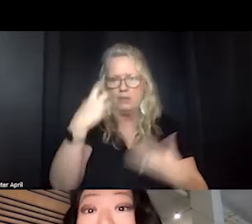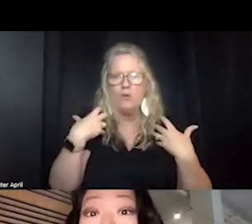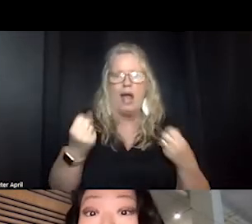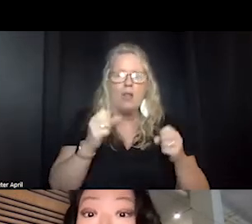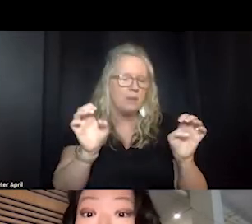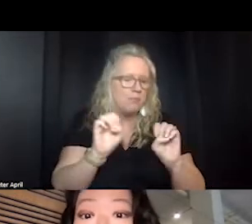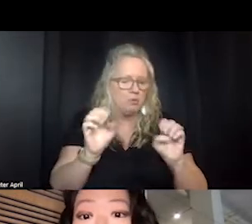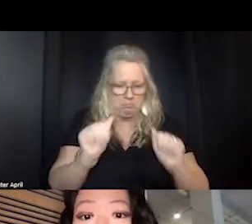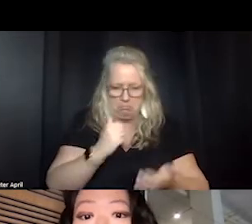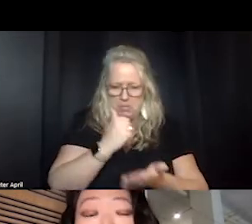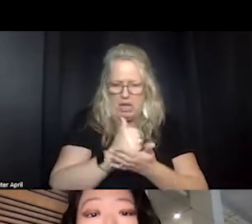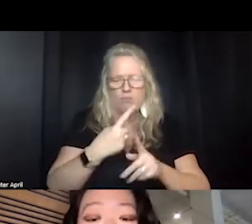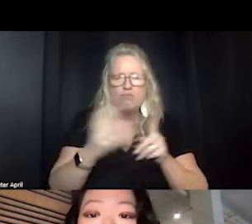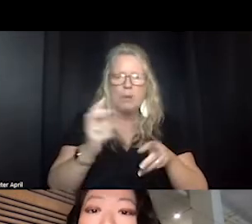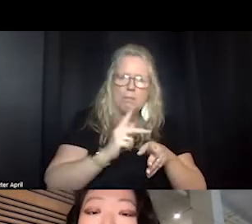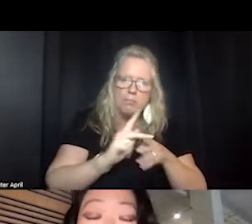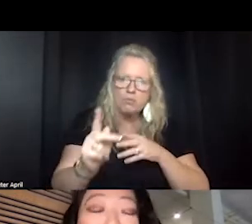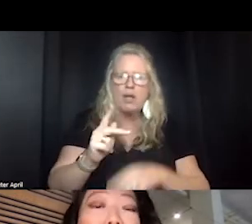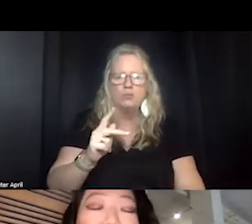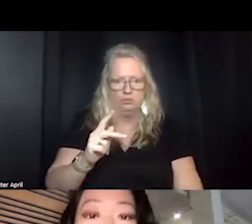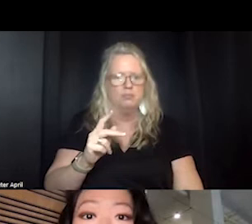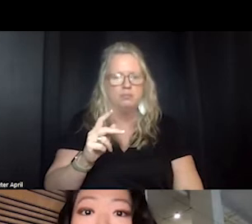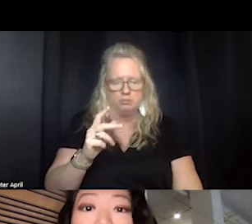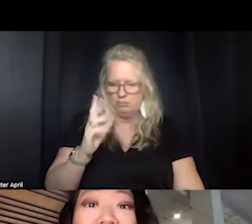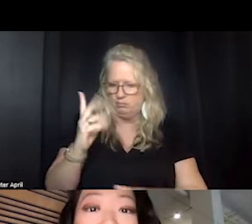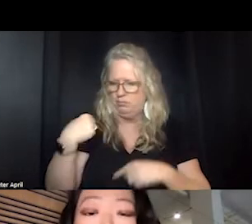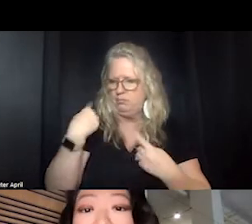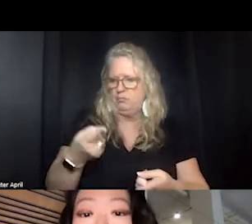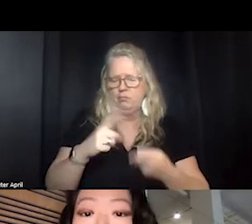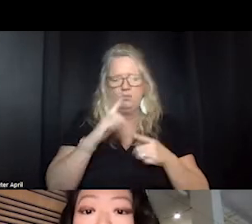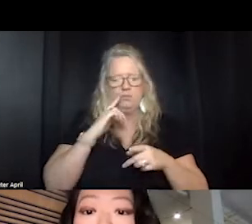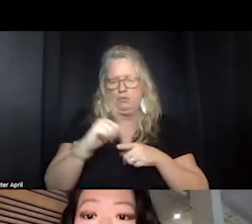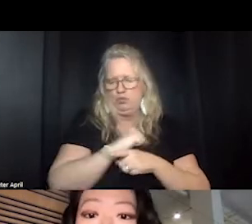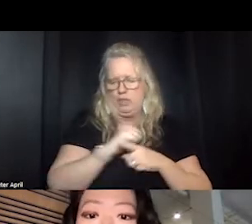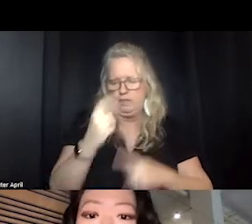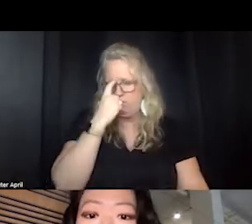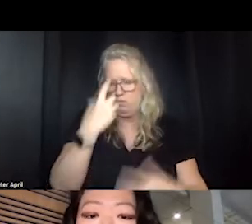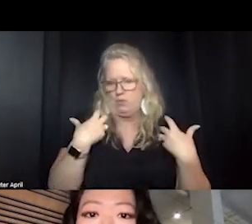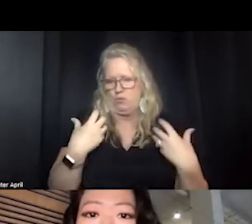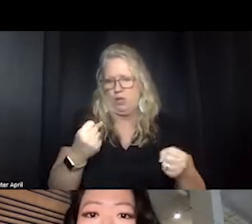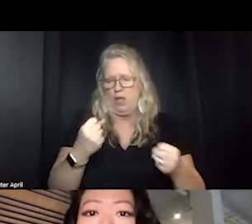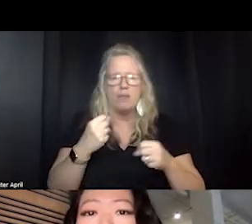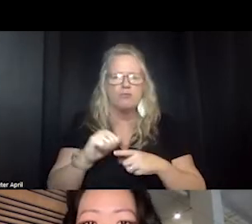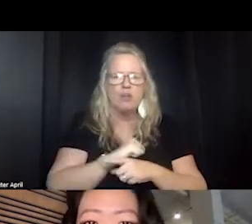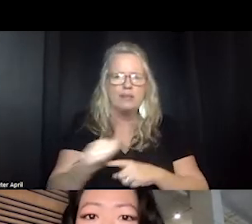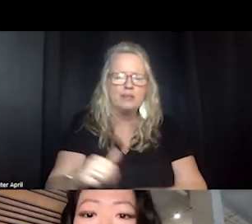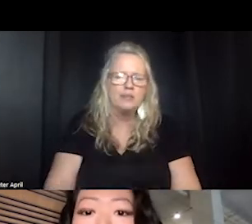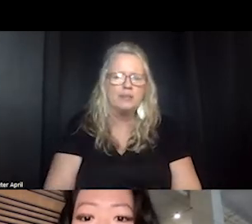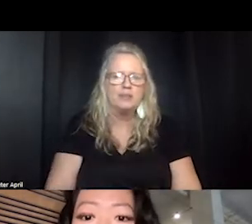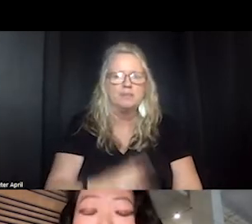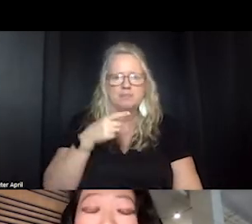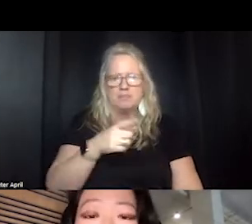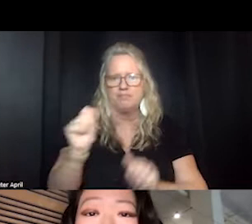will get help from professionals who've been trained with behavioral and mental health training. This led us